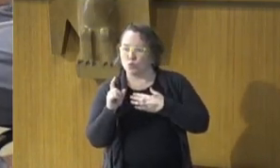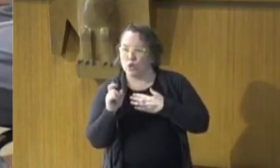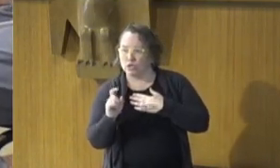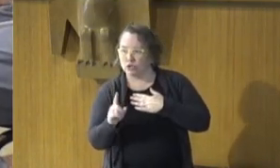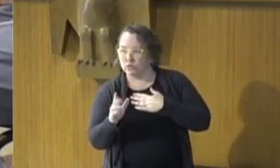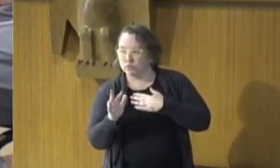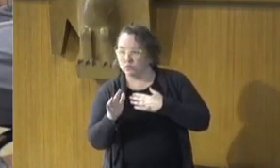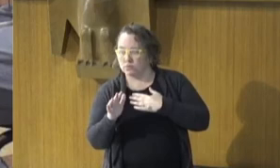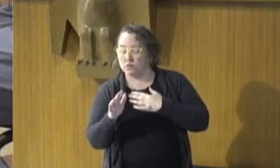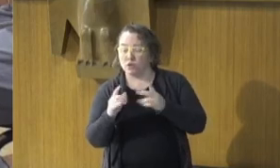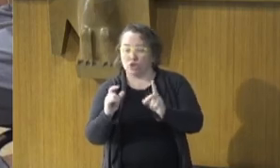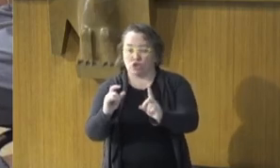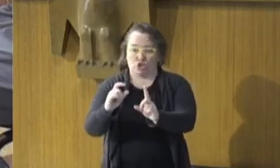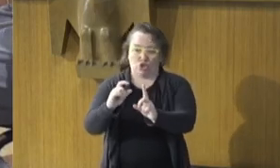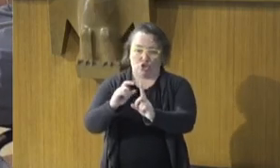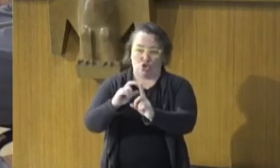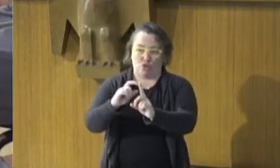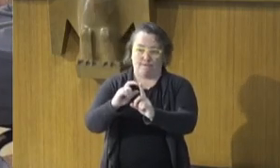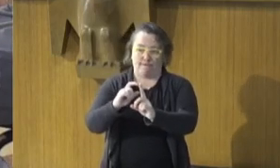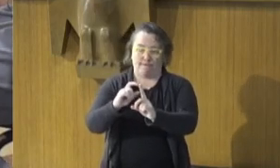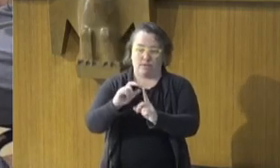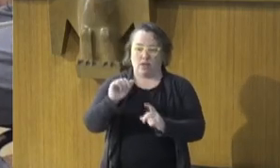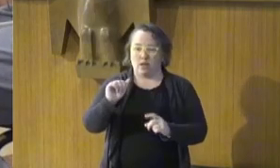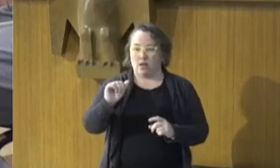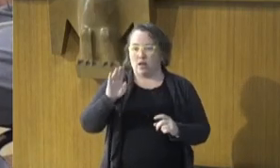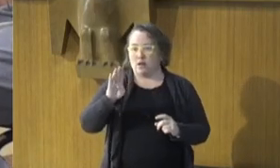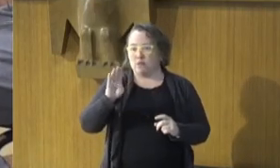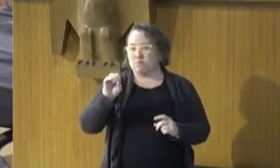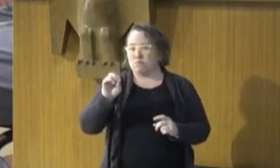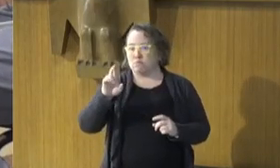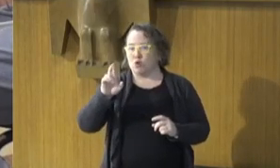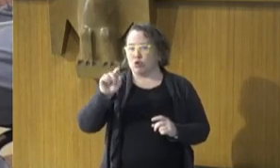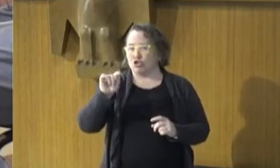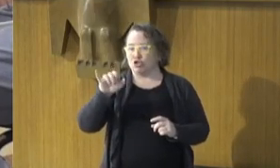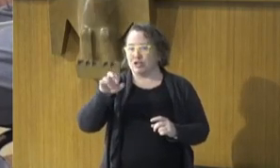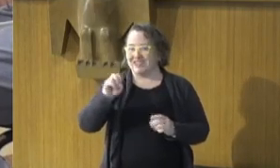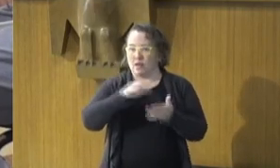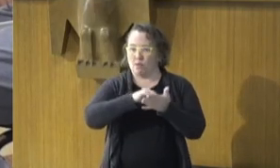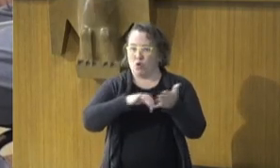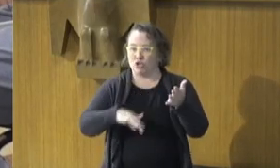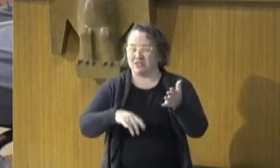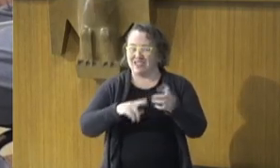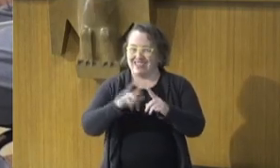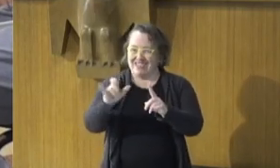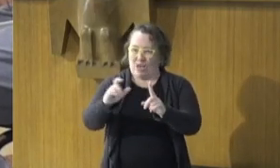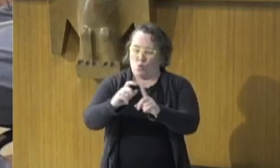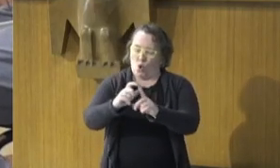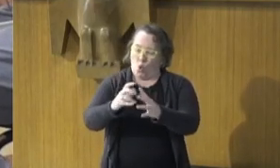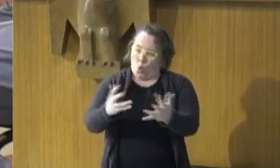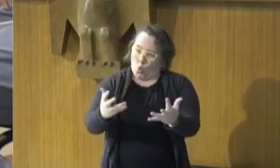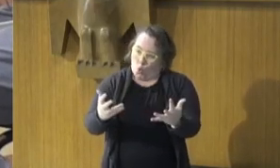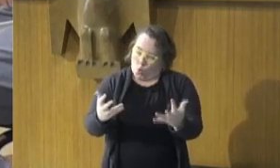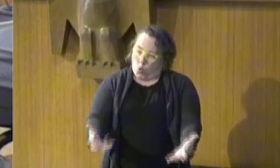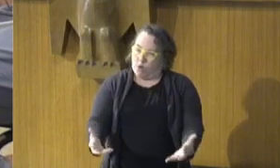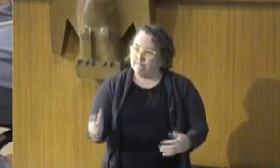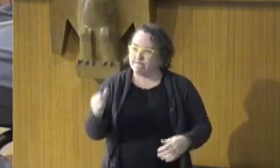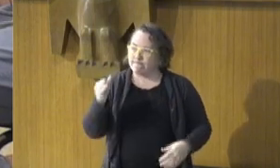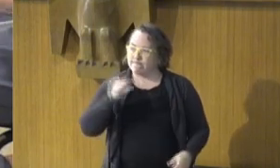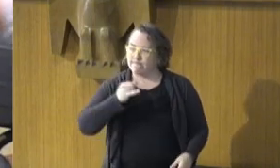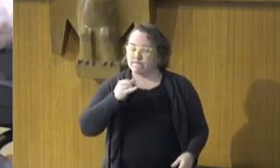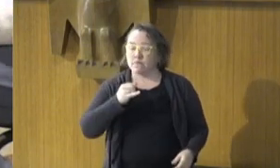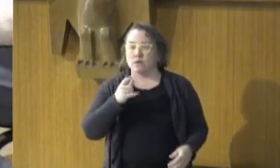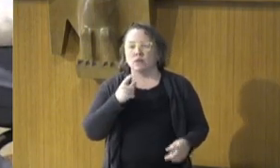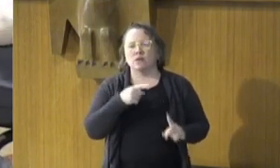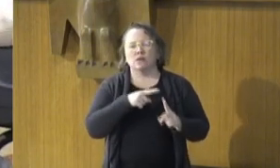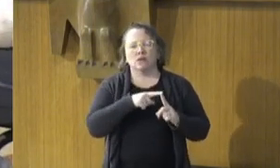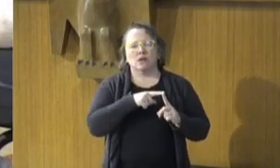the term abortion is so loaded, and I don't know at what point in our culture that term became less about